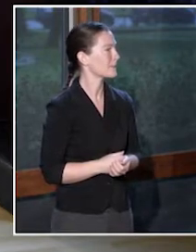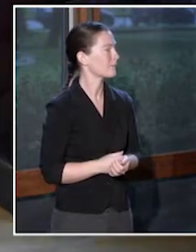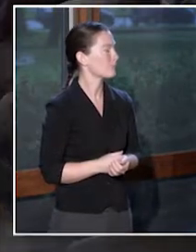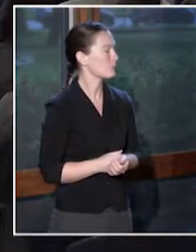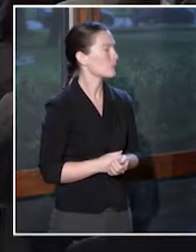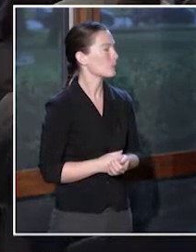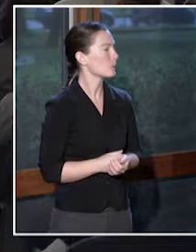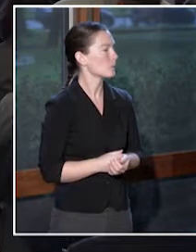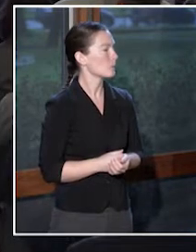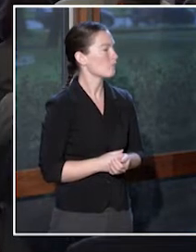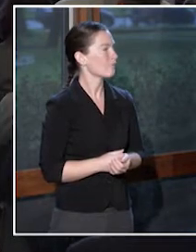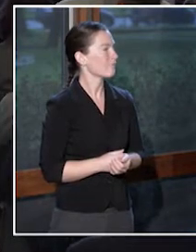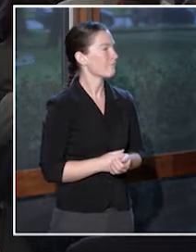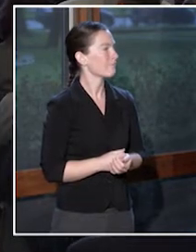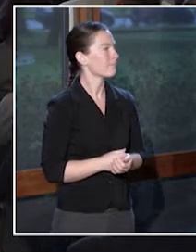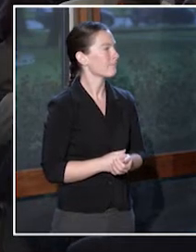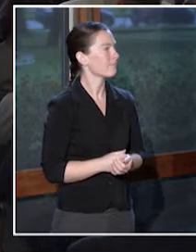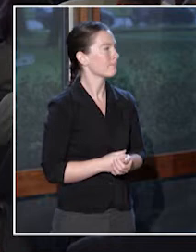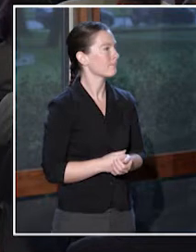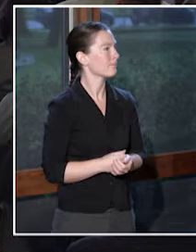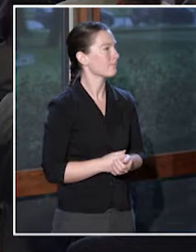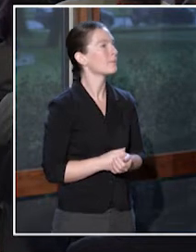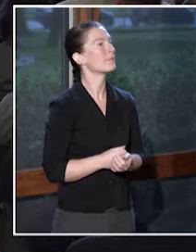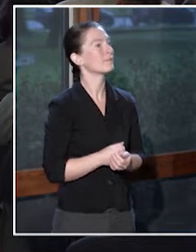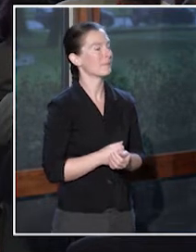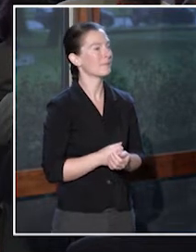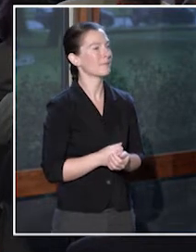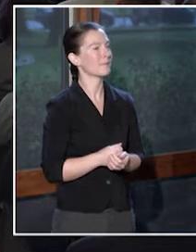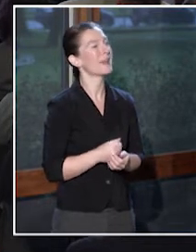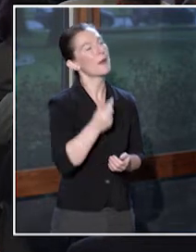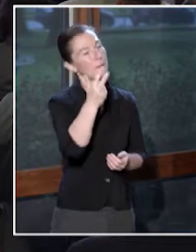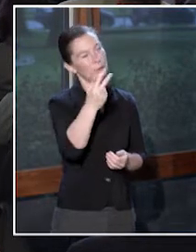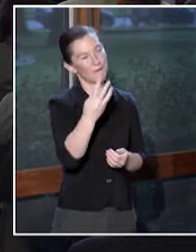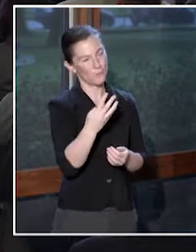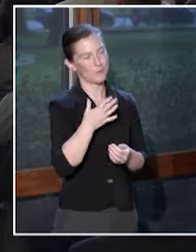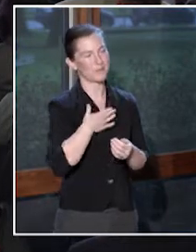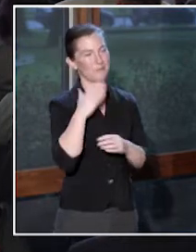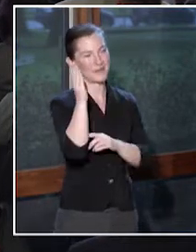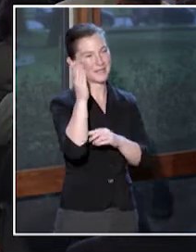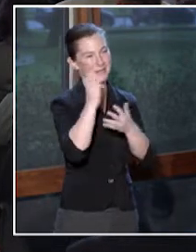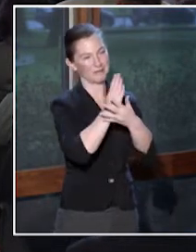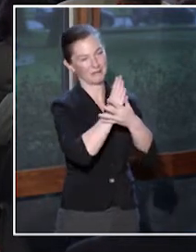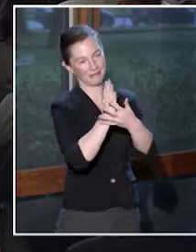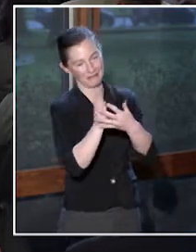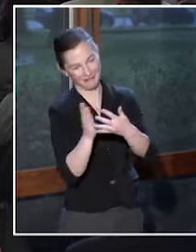She and I, and by the way, I am 3/4 of the way through my speech, just in case you're wondering.